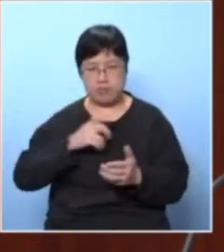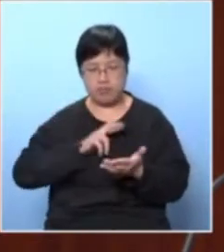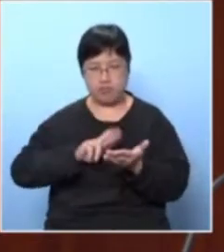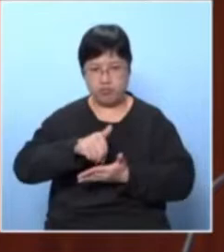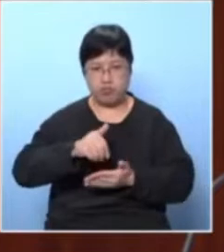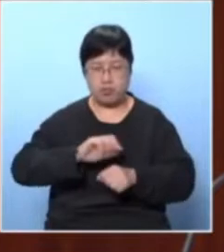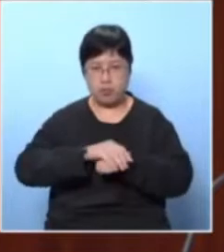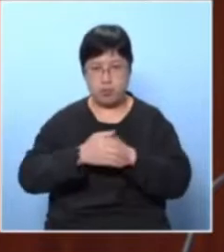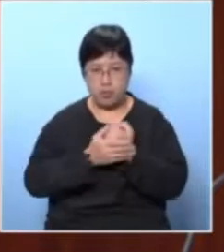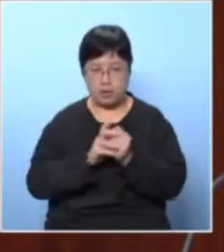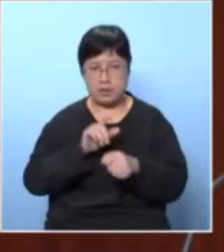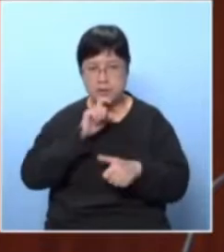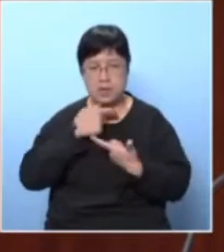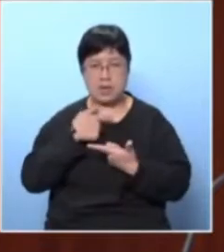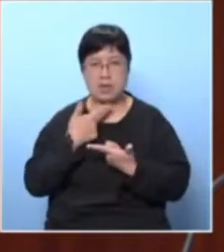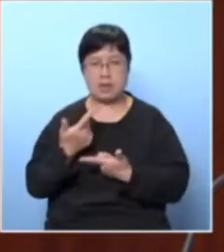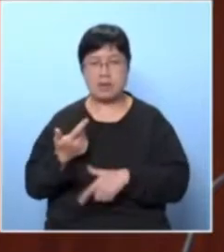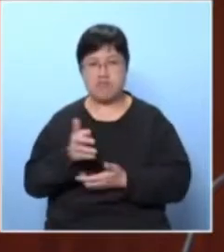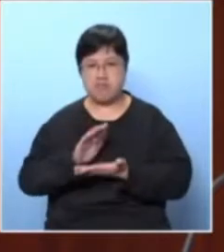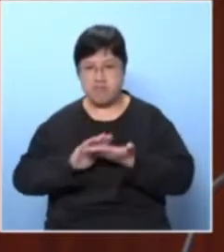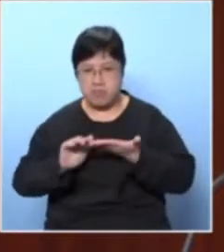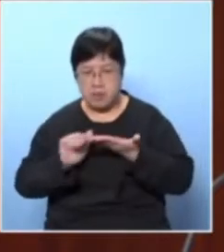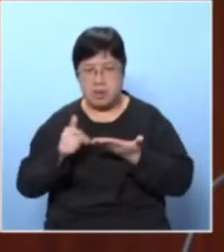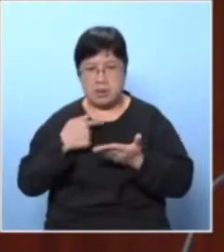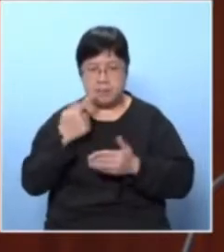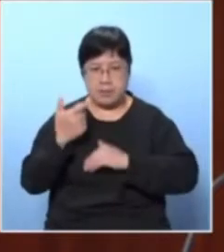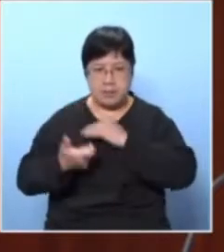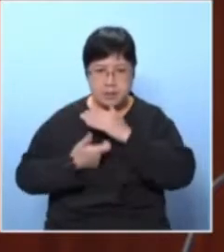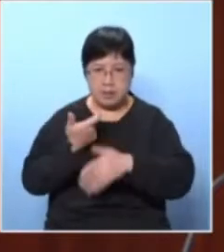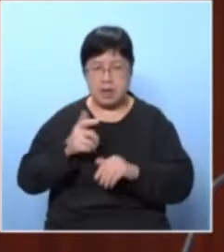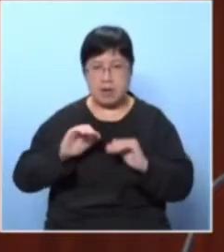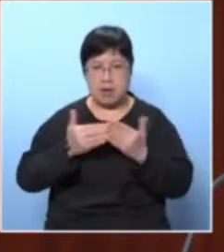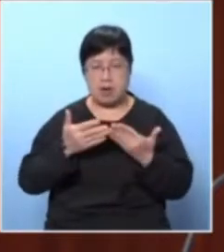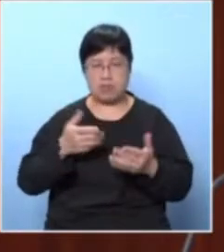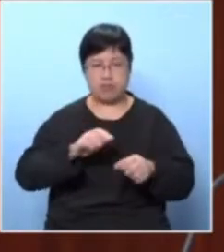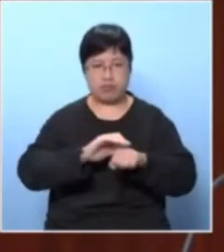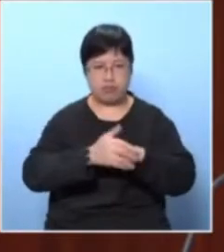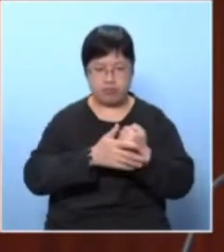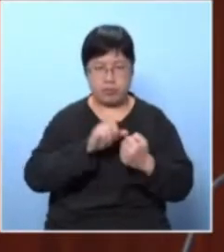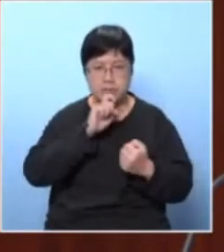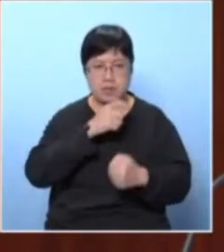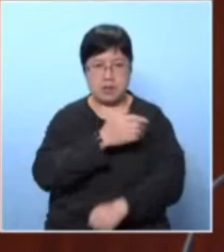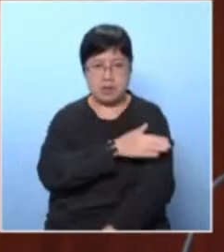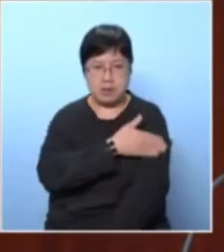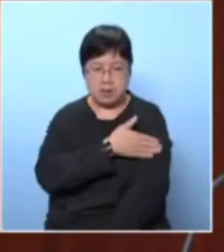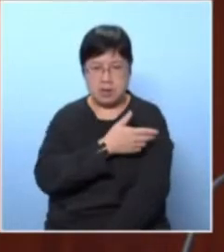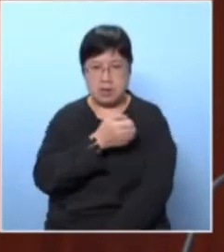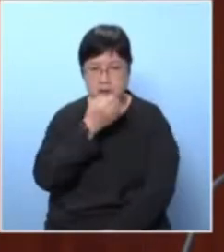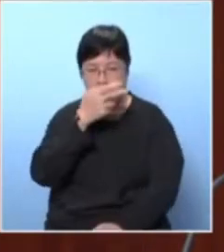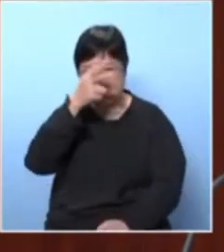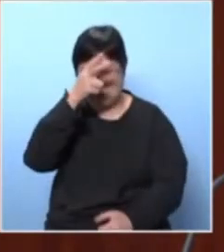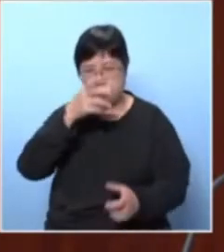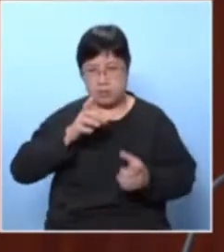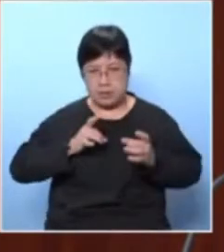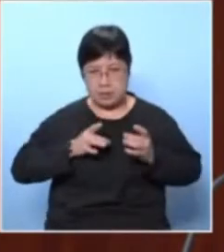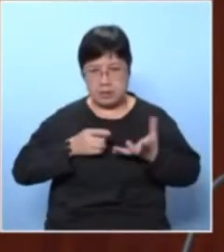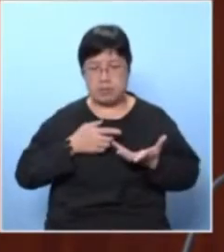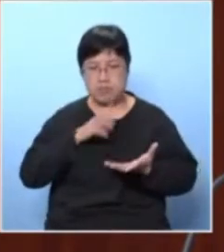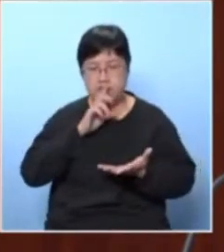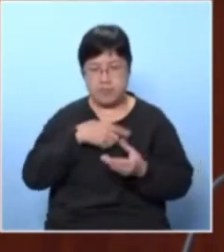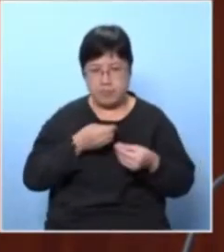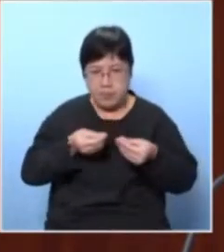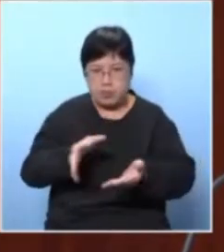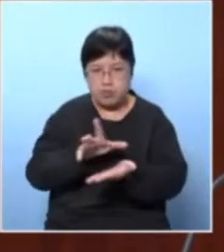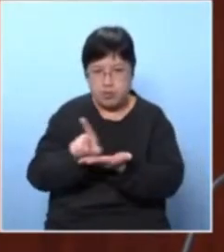Independent Commission Against Corruption will establish the Hong Kong International Academy Against Corruption in the first quarter of 2024. The Academy